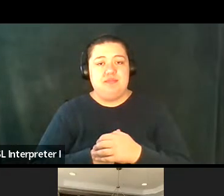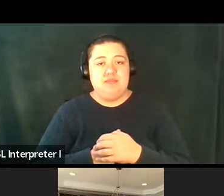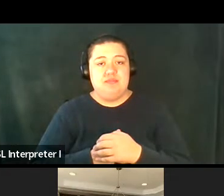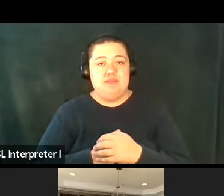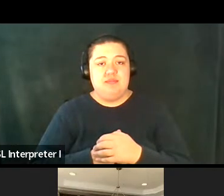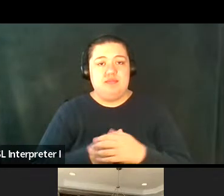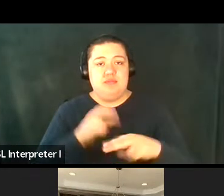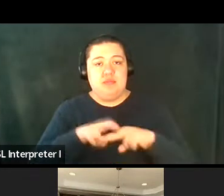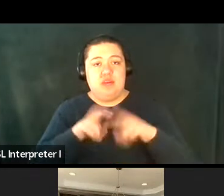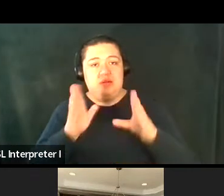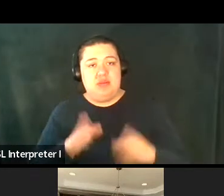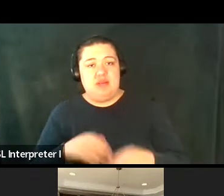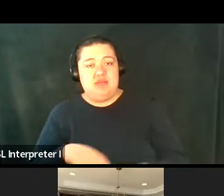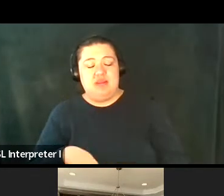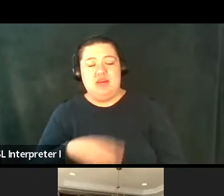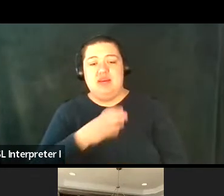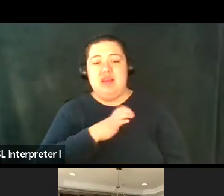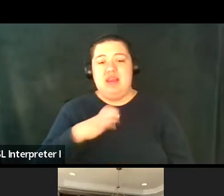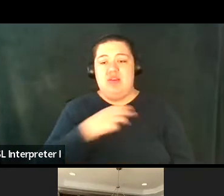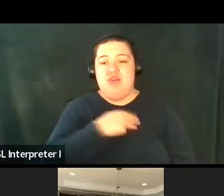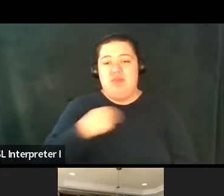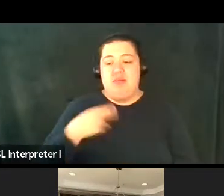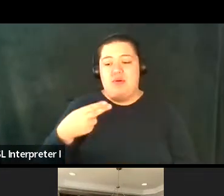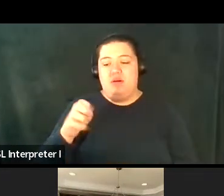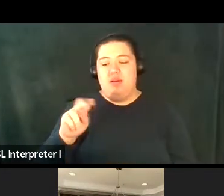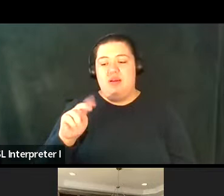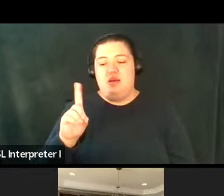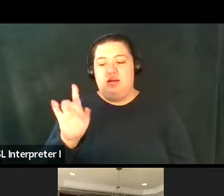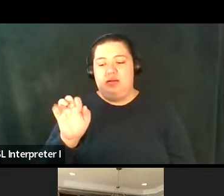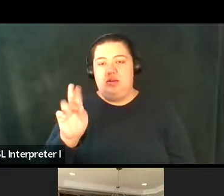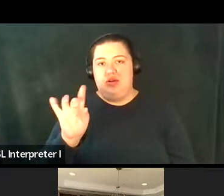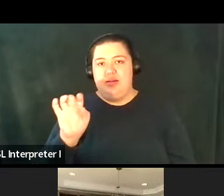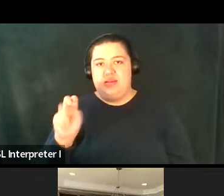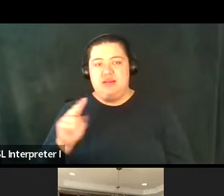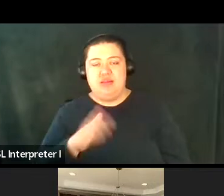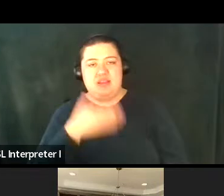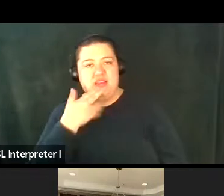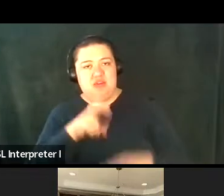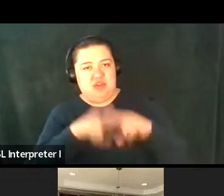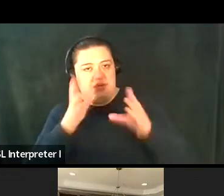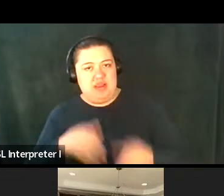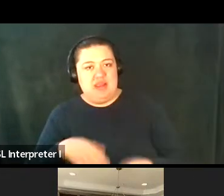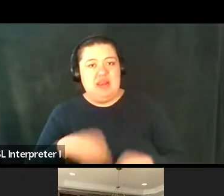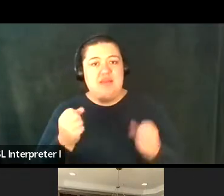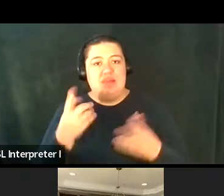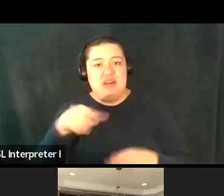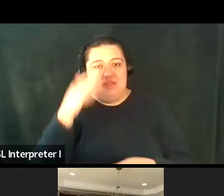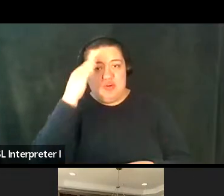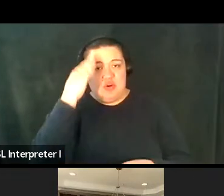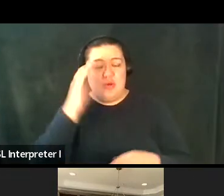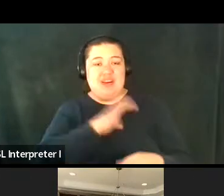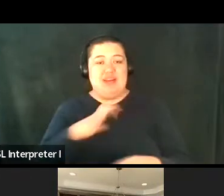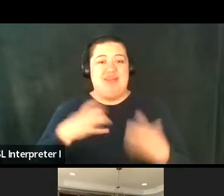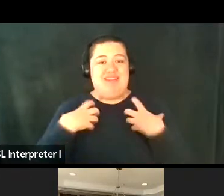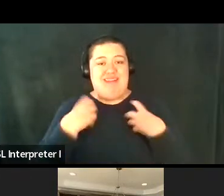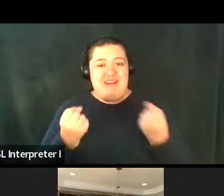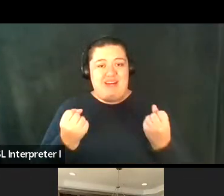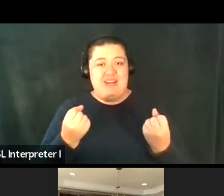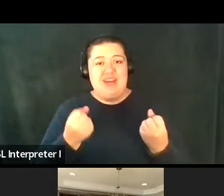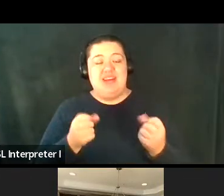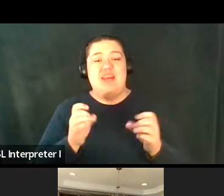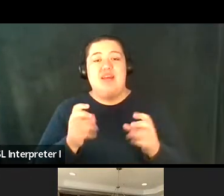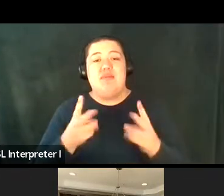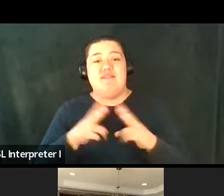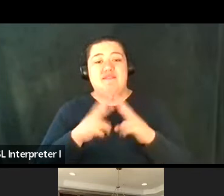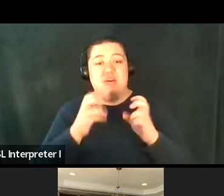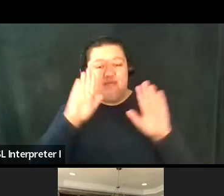Mr. Chairman. Councilmember Henderson. Thank you, Mr. Chairman. As many of you know, the Committee on Health has been incredibly